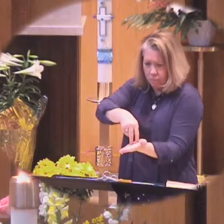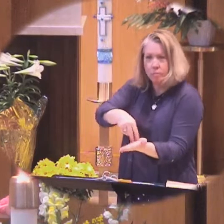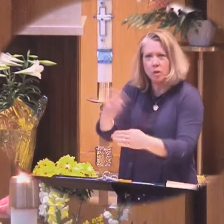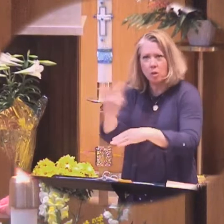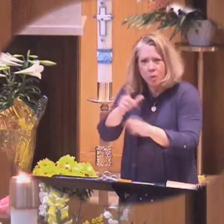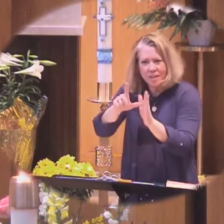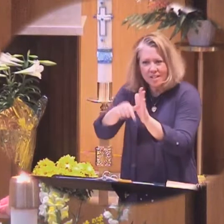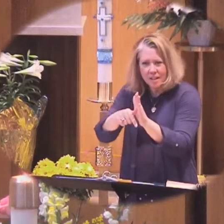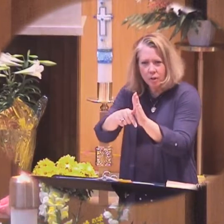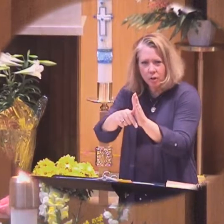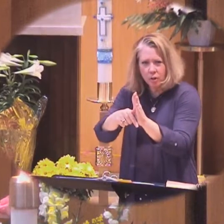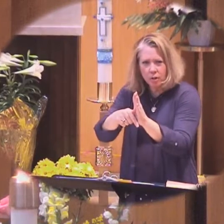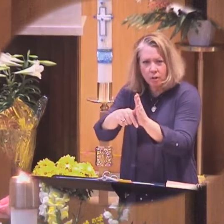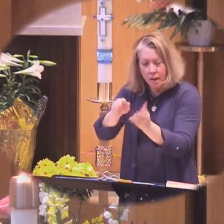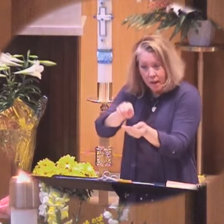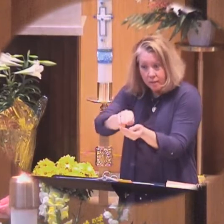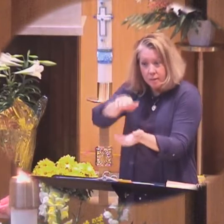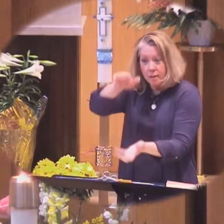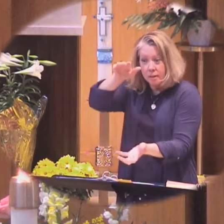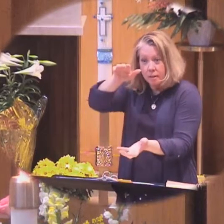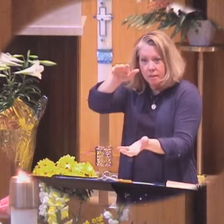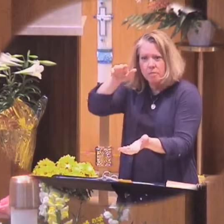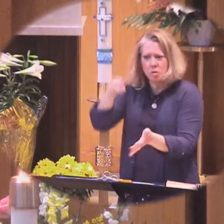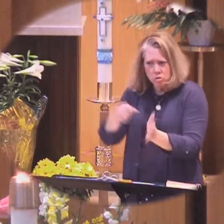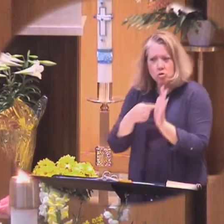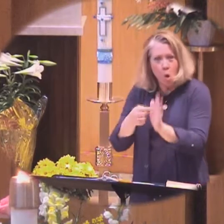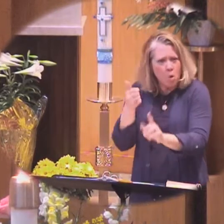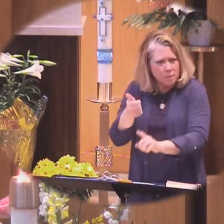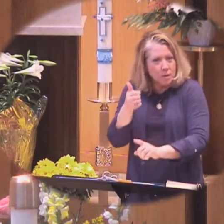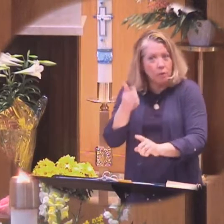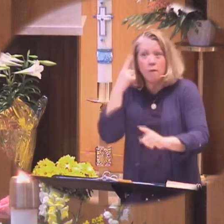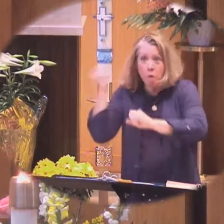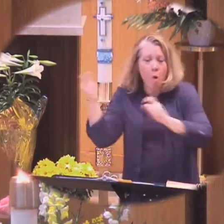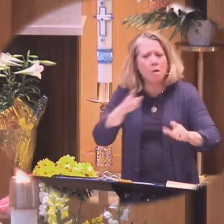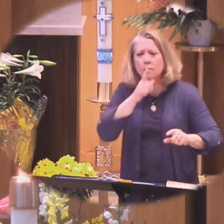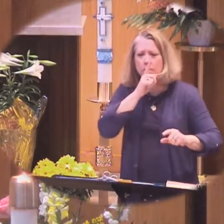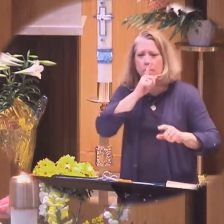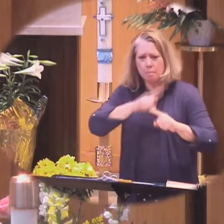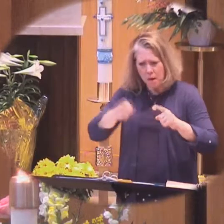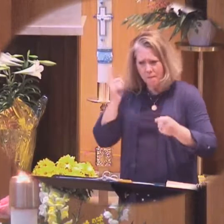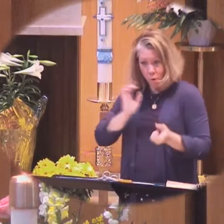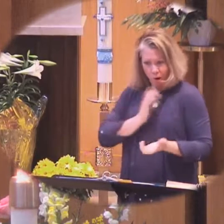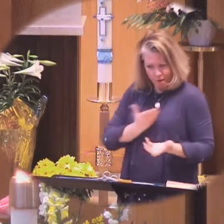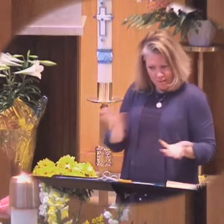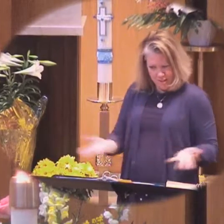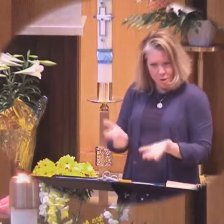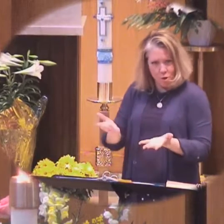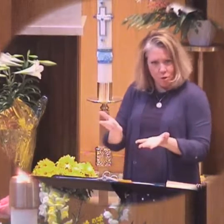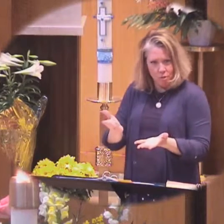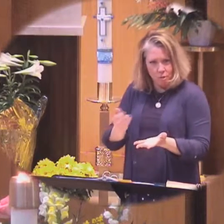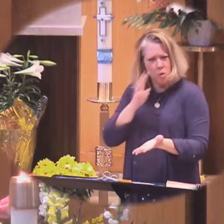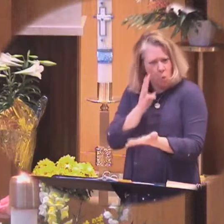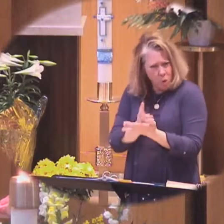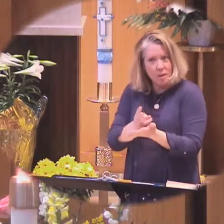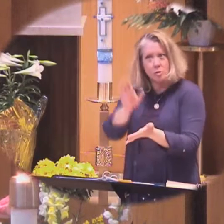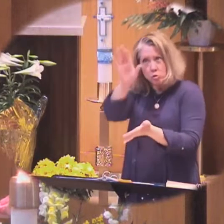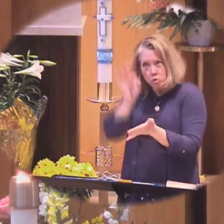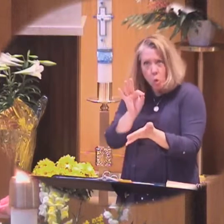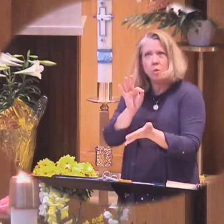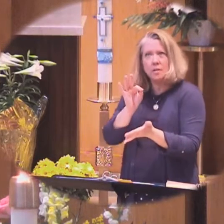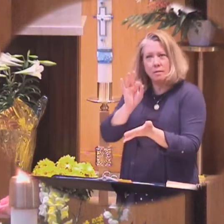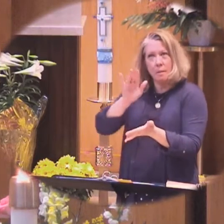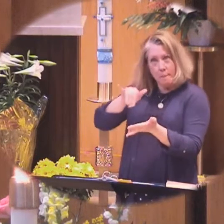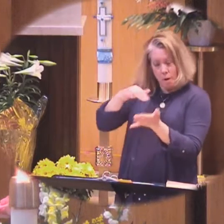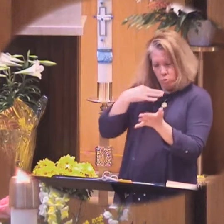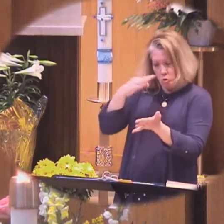visible, not to all the people, but to us, the witnesses chosen by God in advance, who